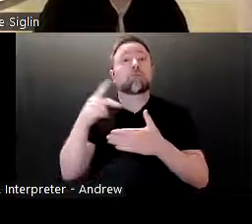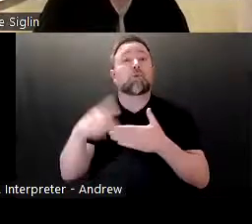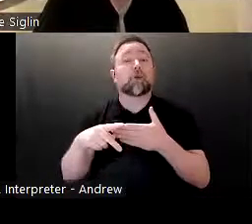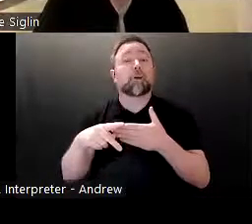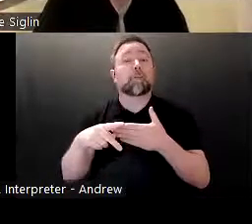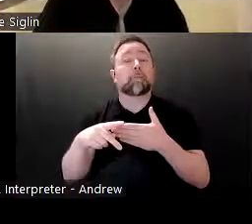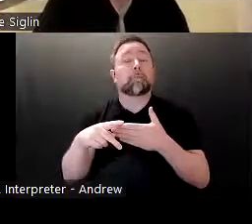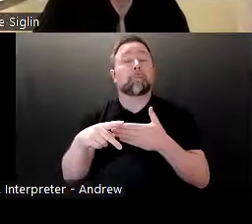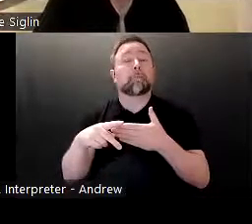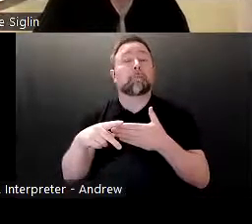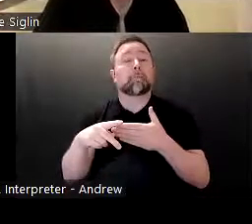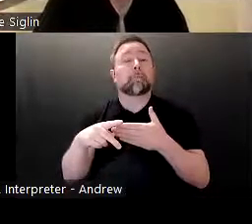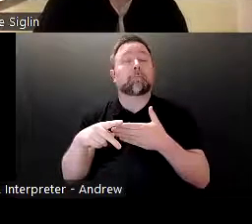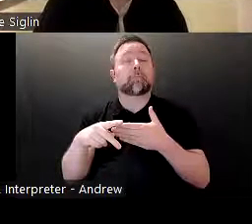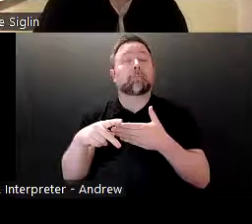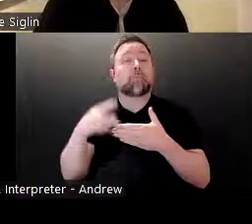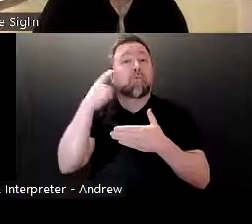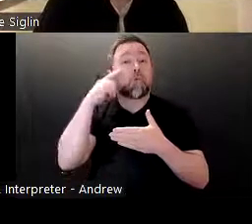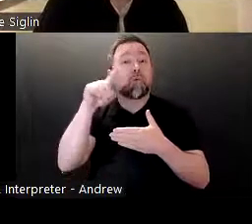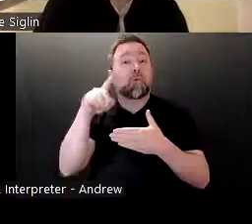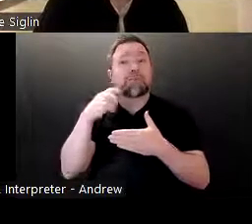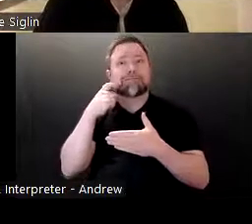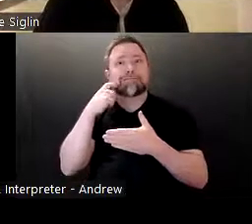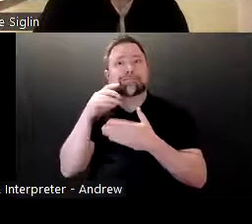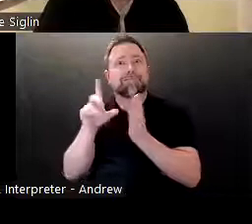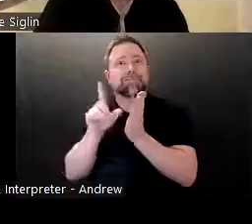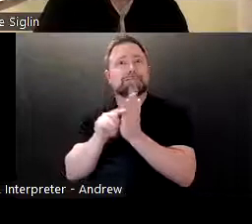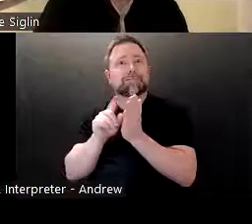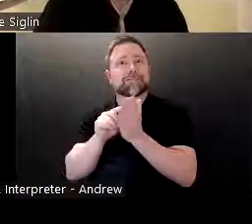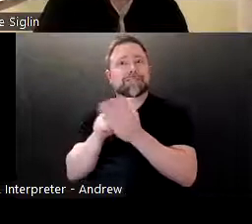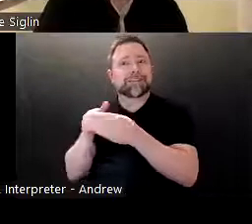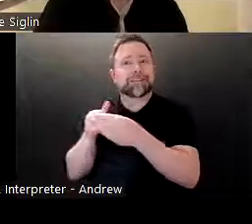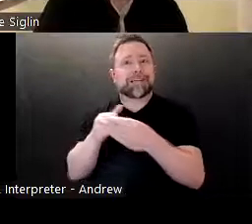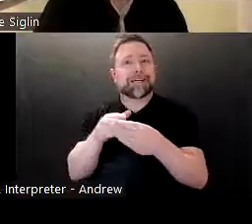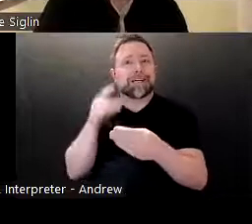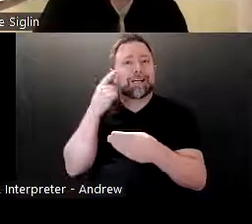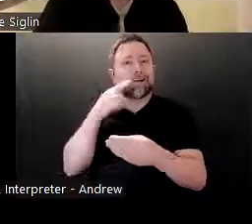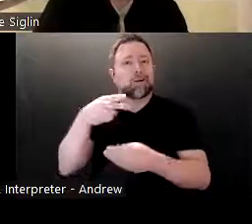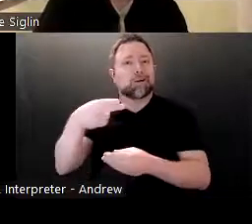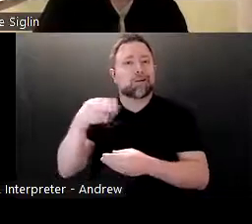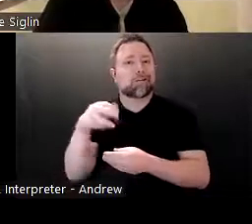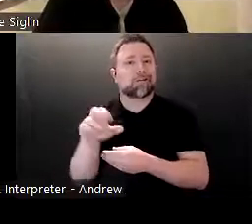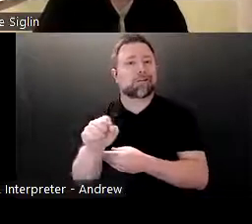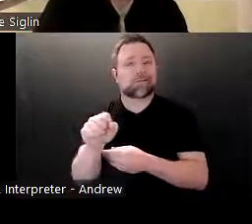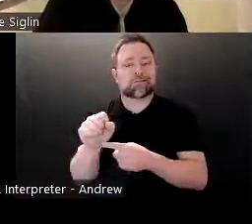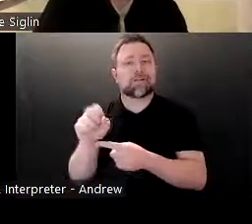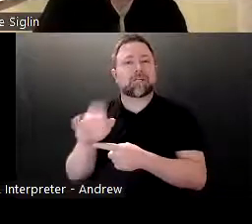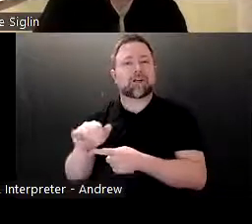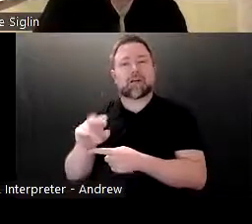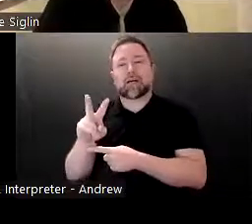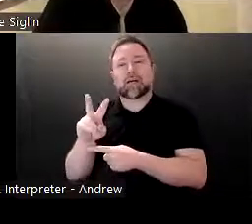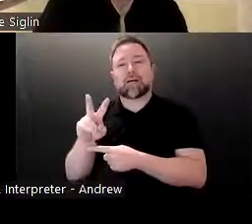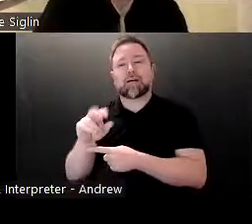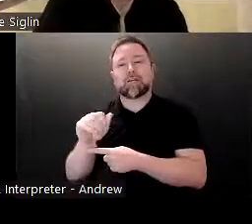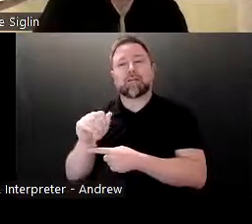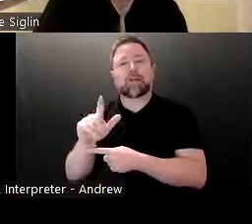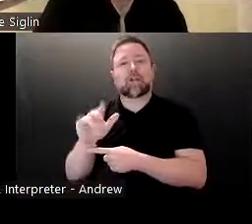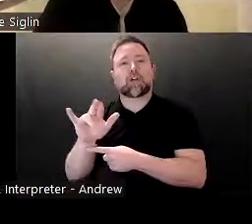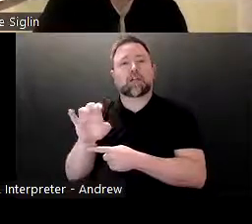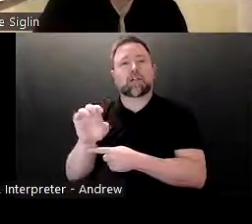recently published guide to historic artist homes and studios, written by Valerie Balint, the program manager of